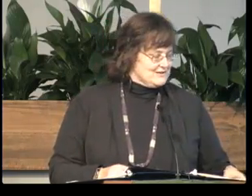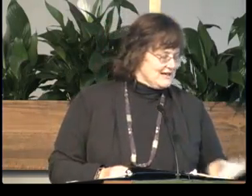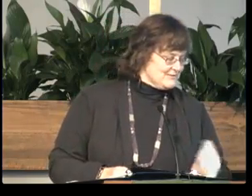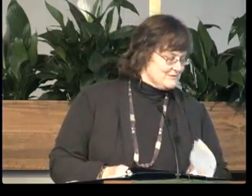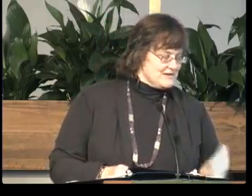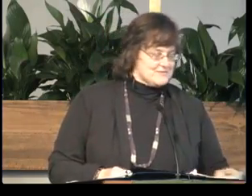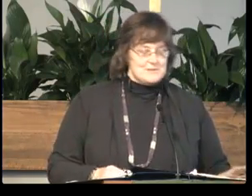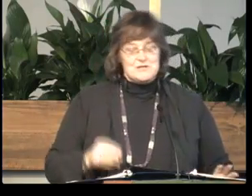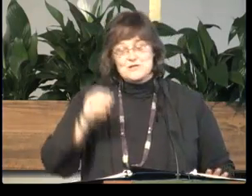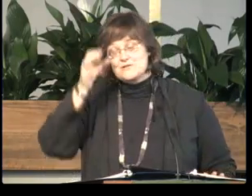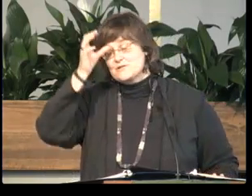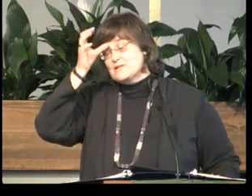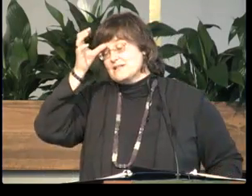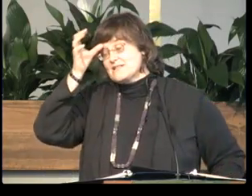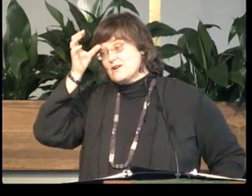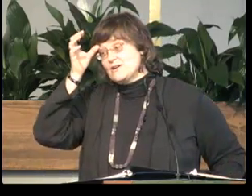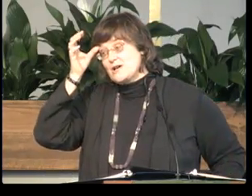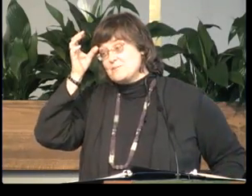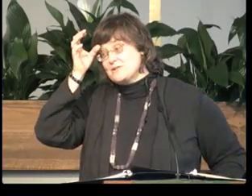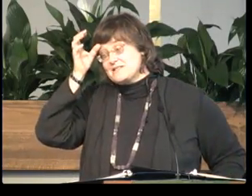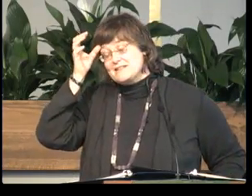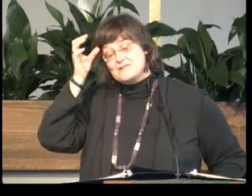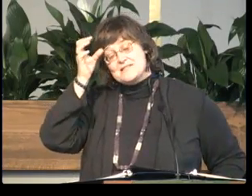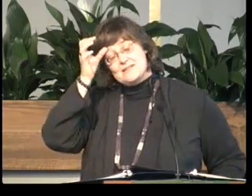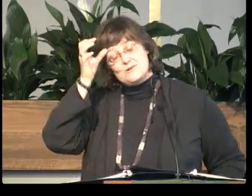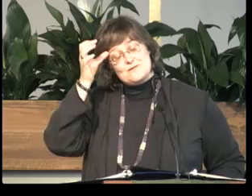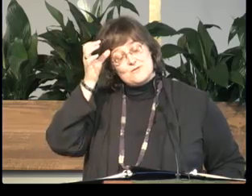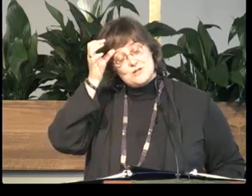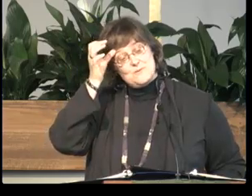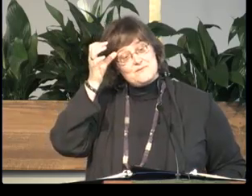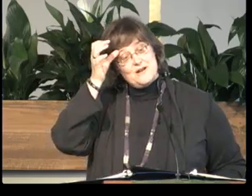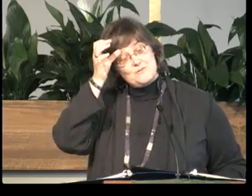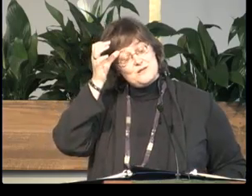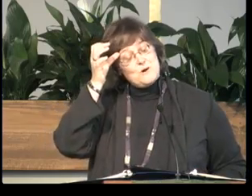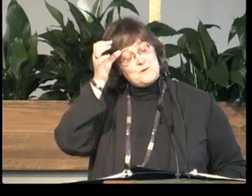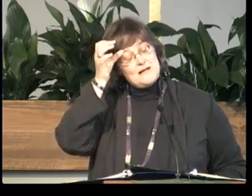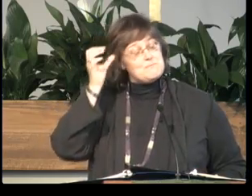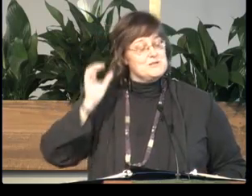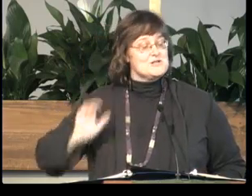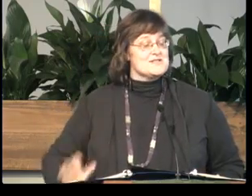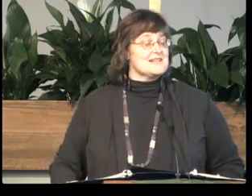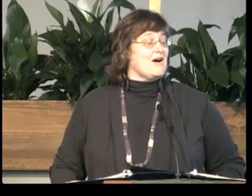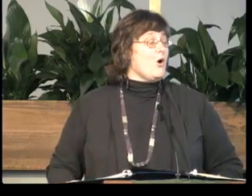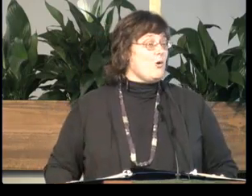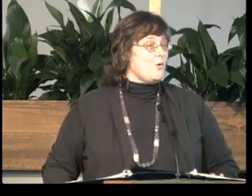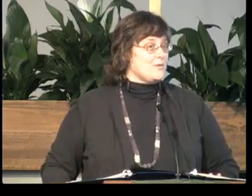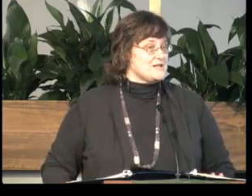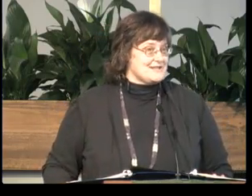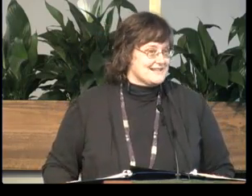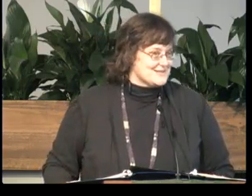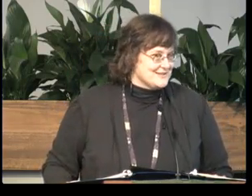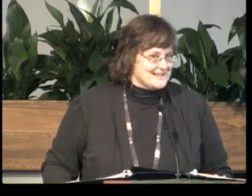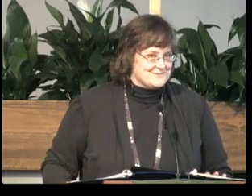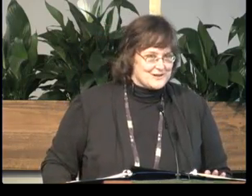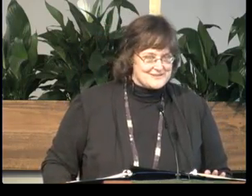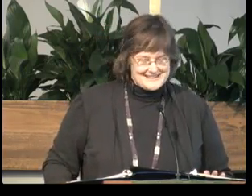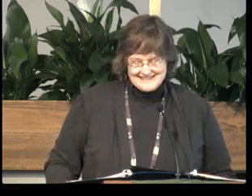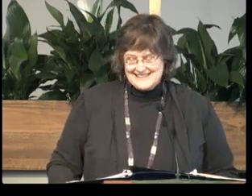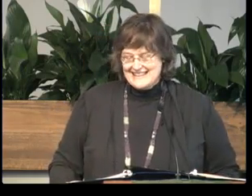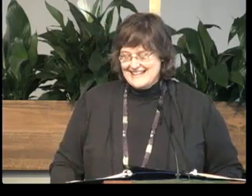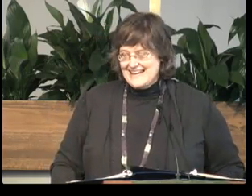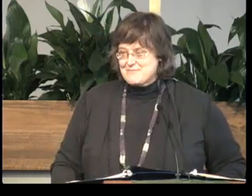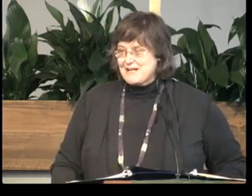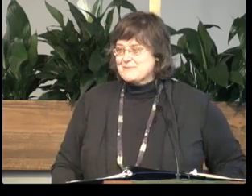which I don't have in front of me, but you do, it is called our bulletin. You'll see the order of worship on the front. When you open it up, you shall see a whole bunch of things you can get involved